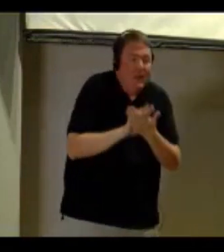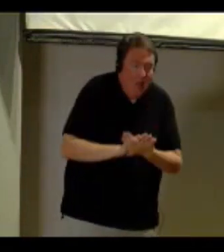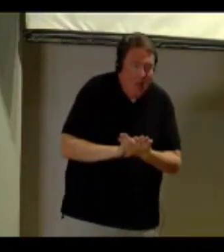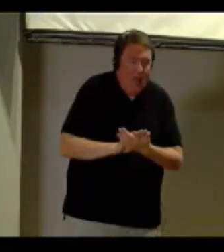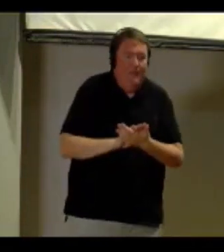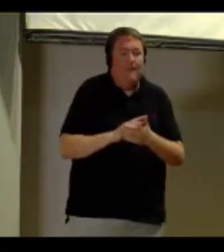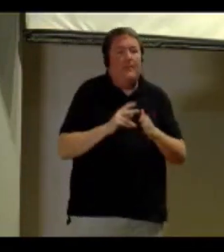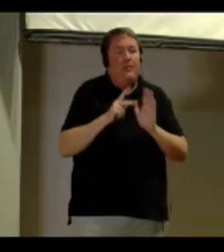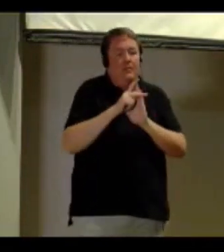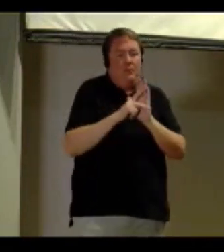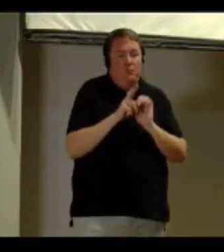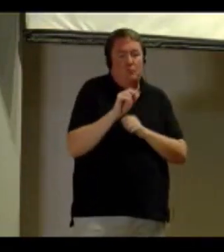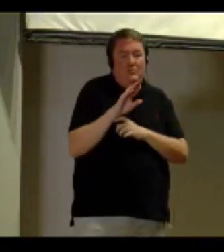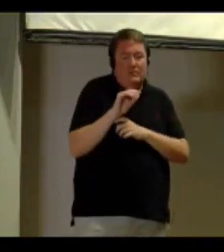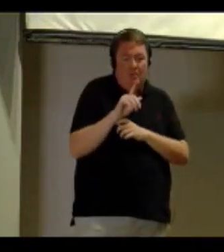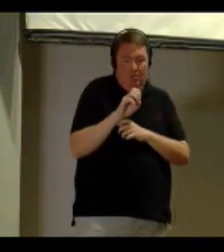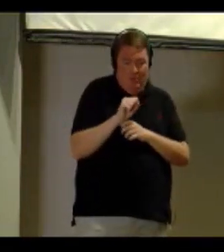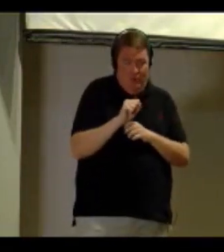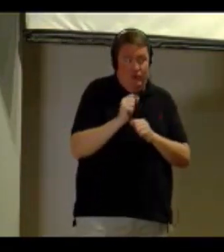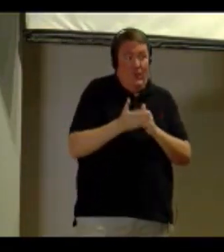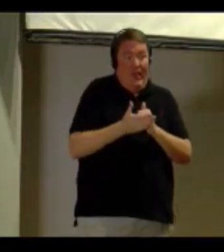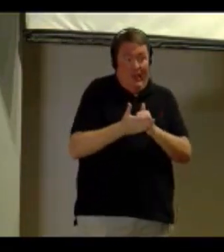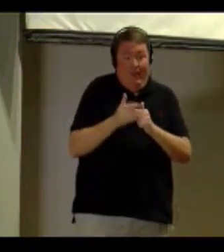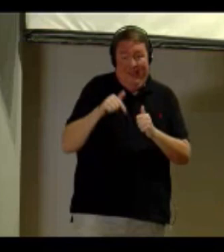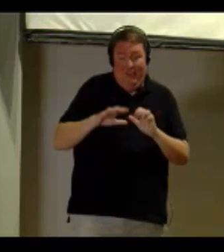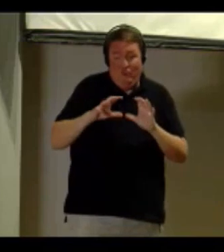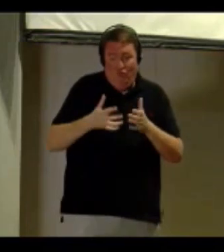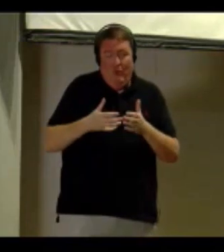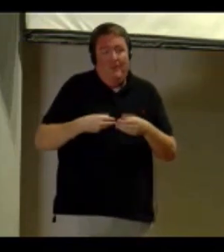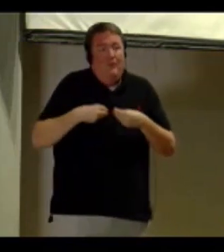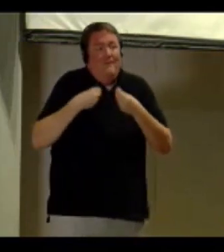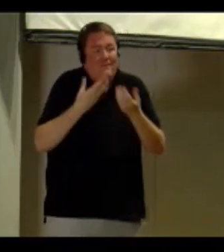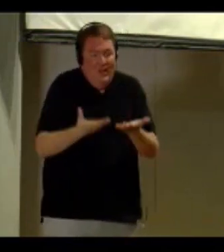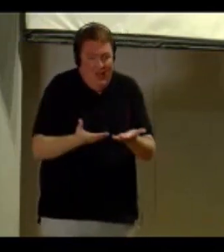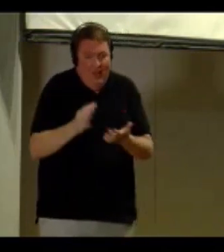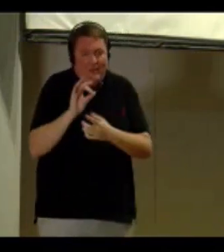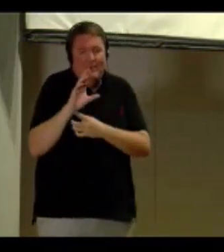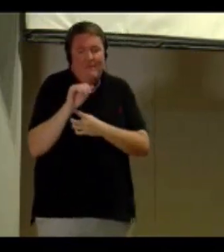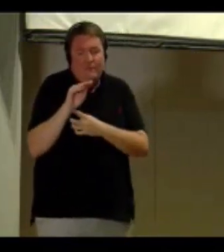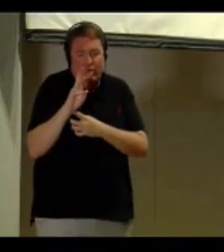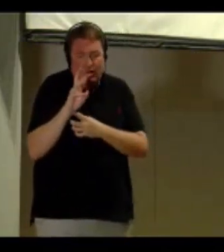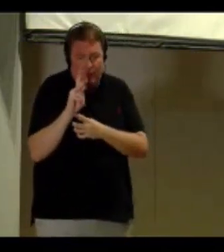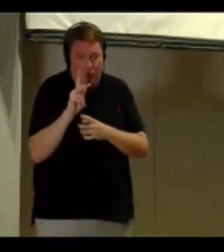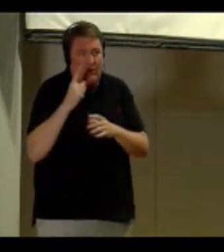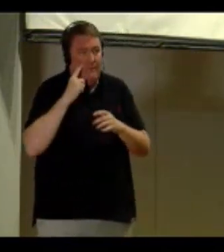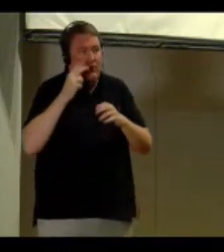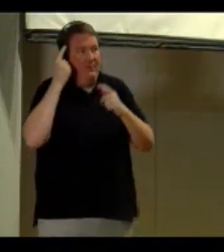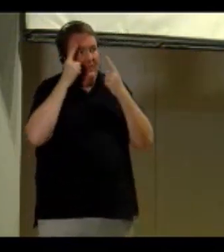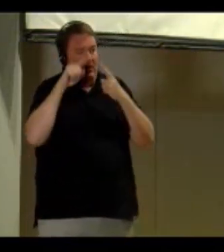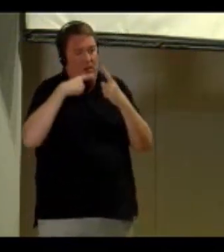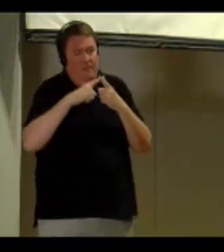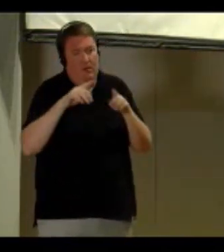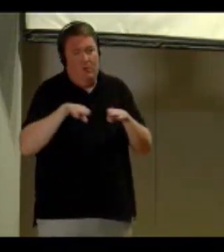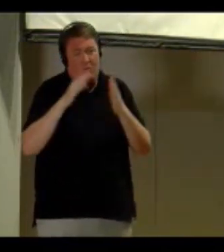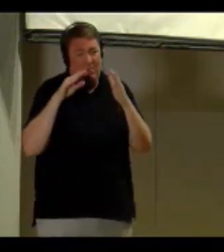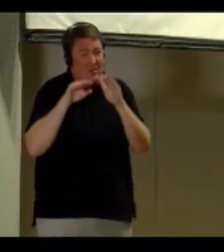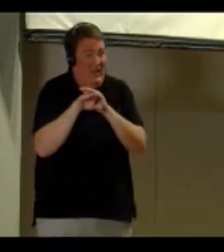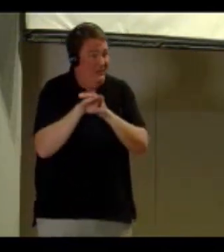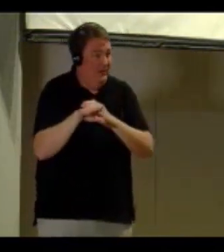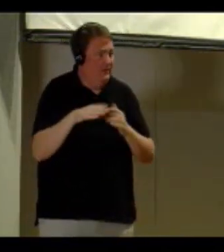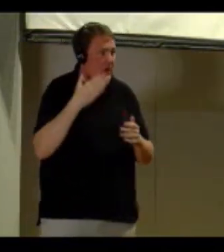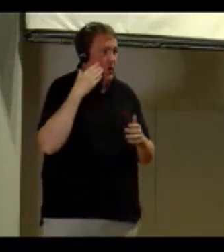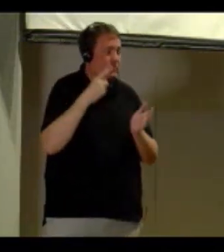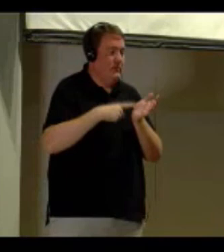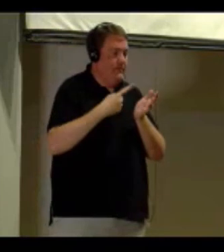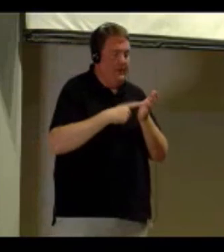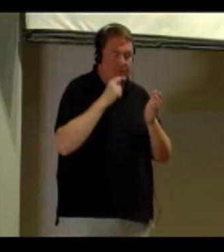distilled may help to provide a framework for thinking about open access. Often I know there aren't bright